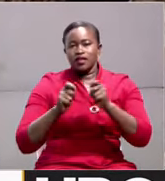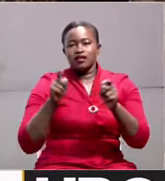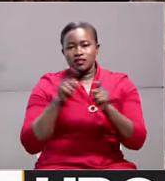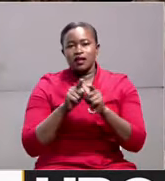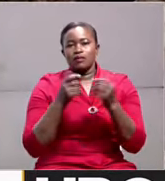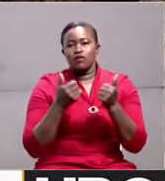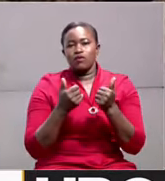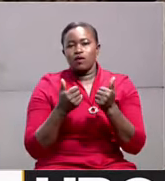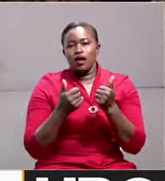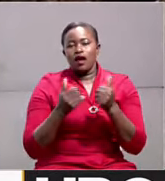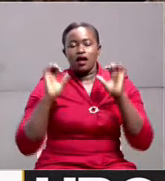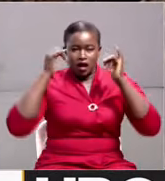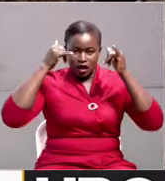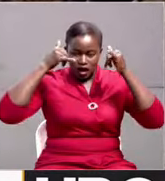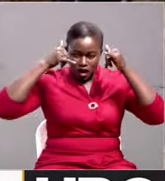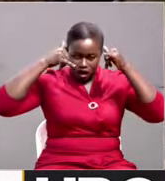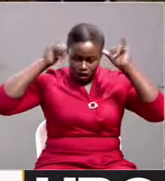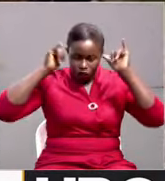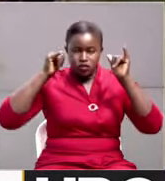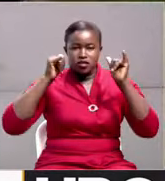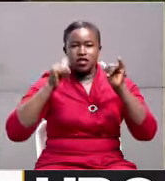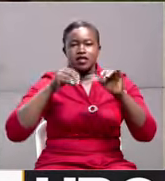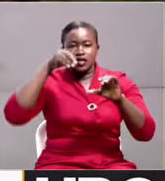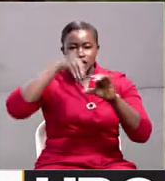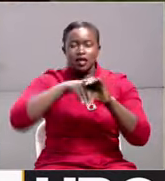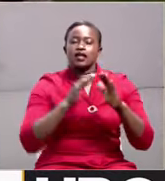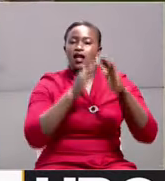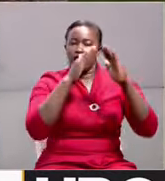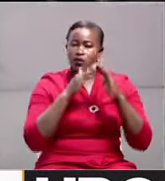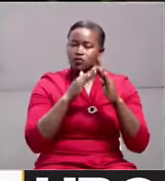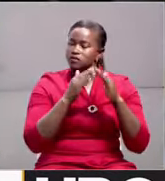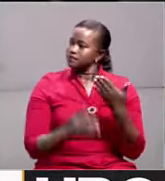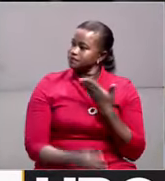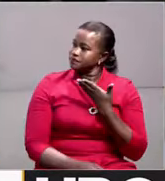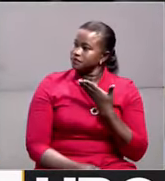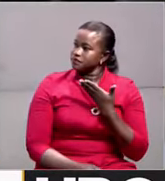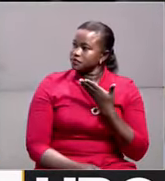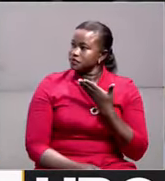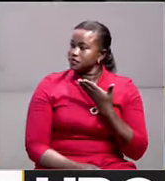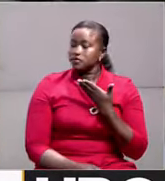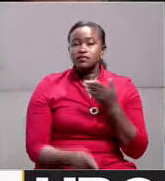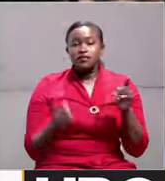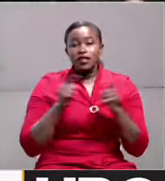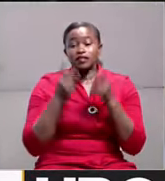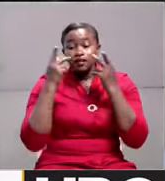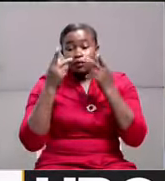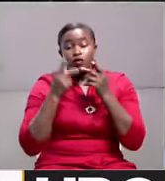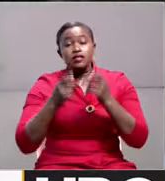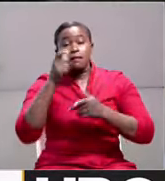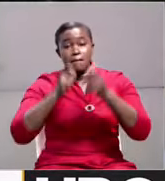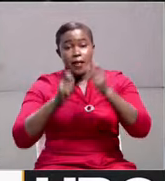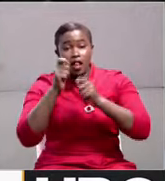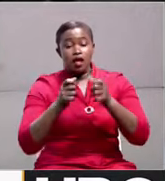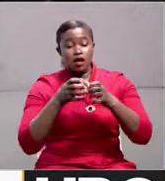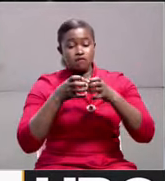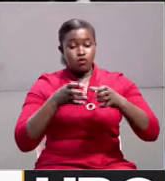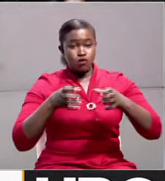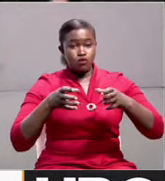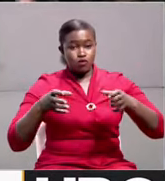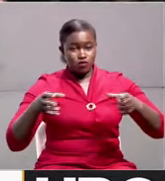ibiju twatoma omukijomo twareba amatega yiyongeraho